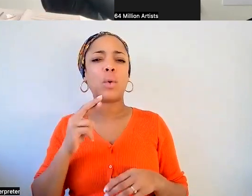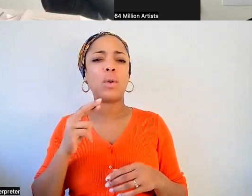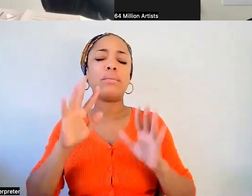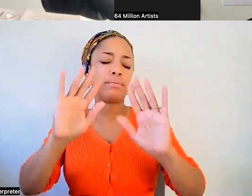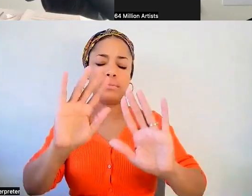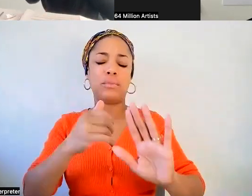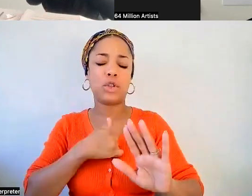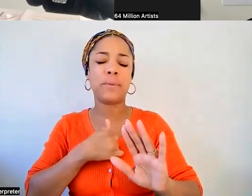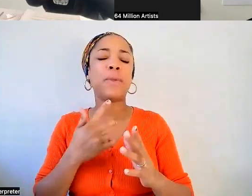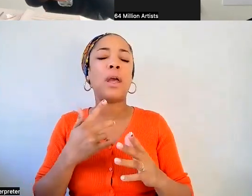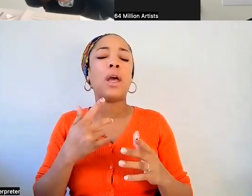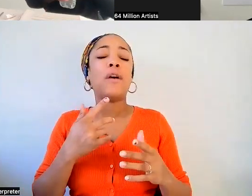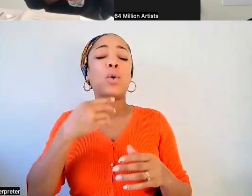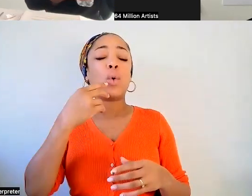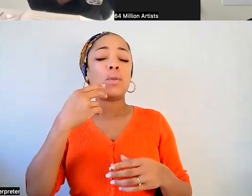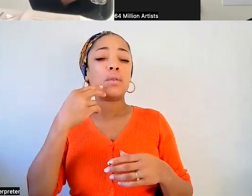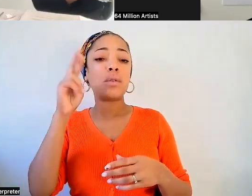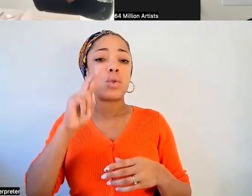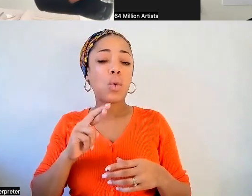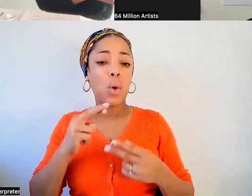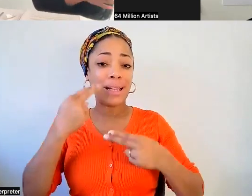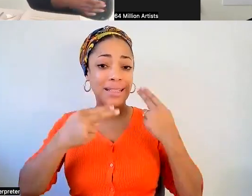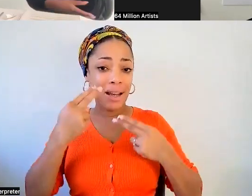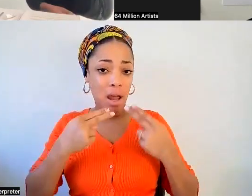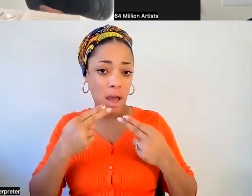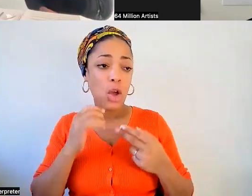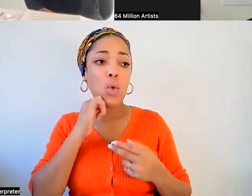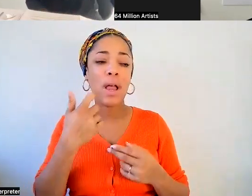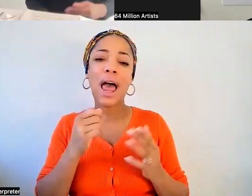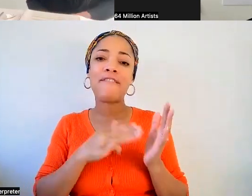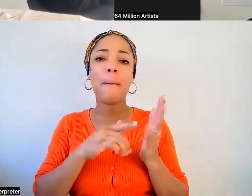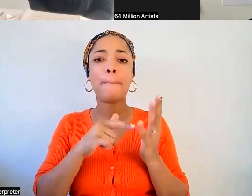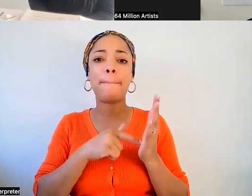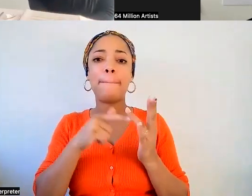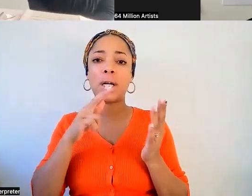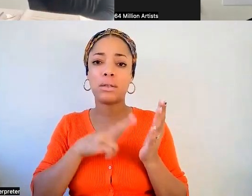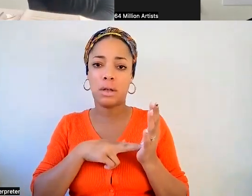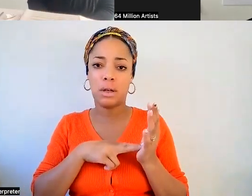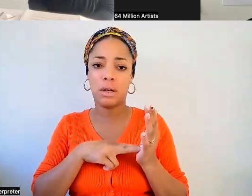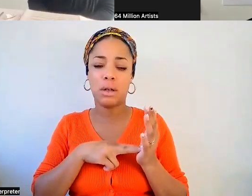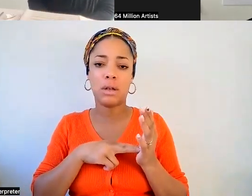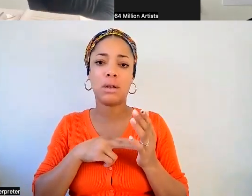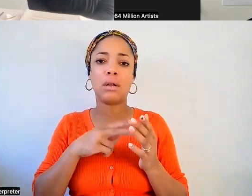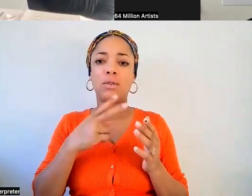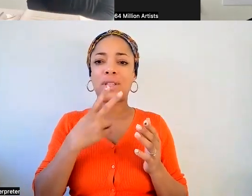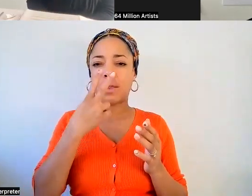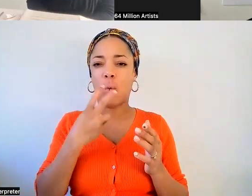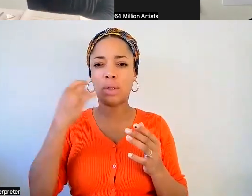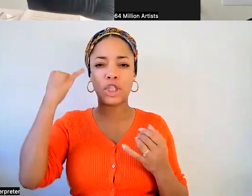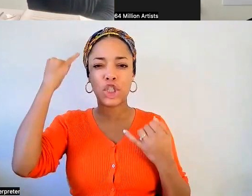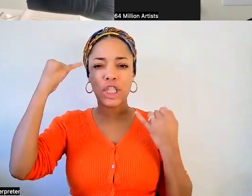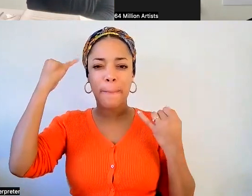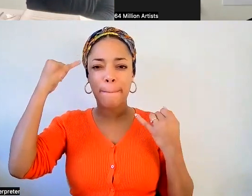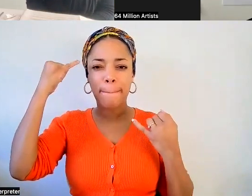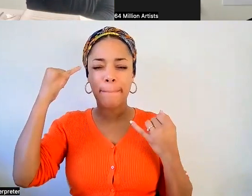mutton. Does anybody know what mutton is? Yes? You know what mutton is. Yes. So it's older sheep, right? We tend not